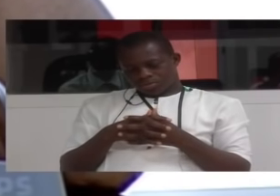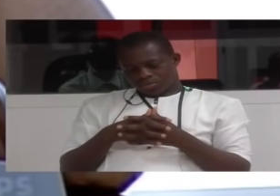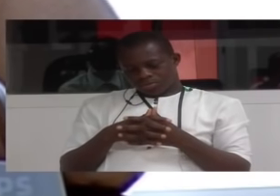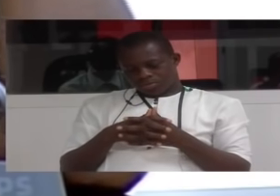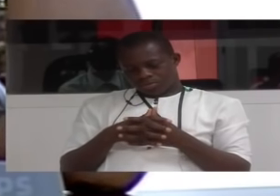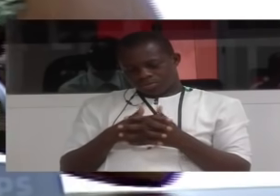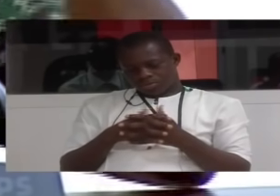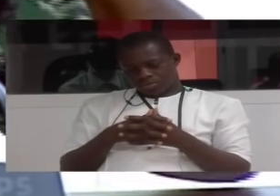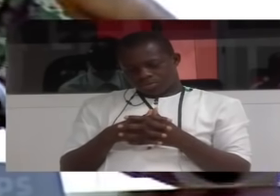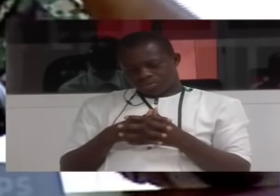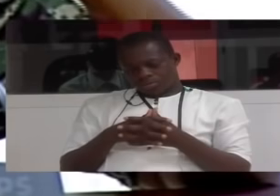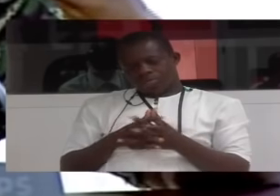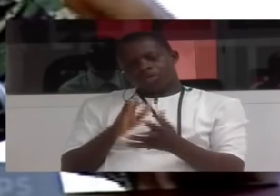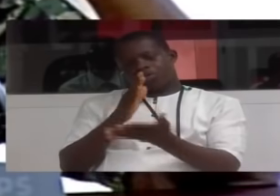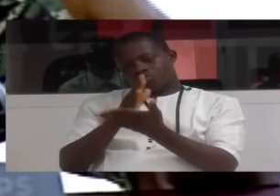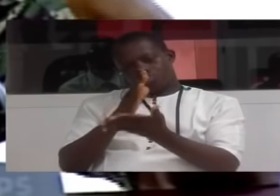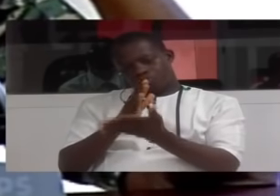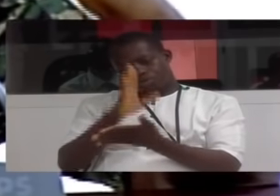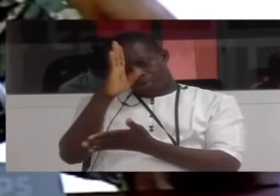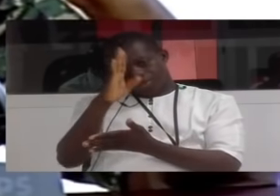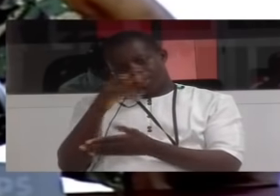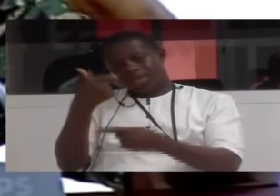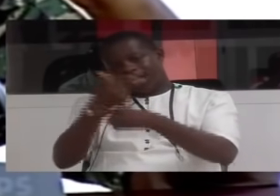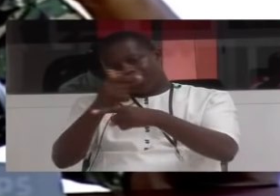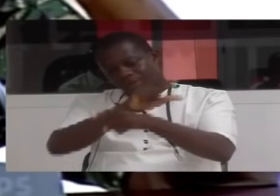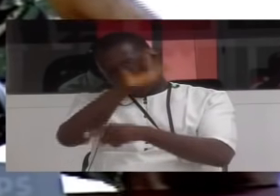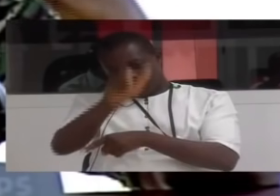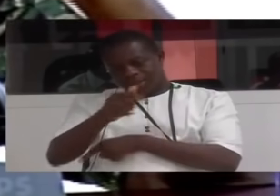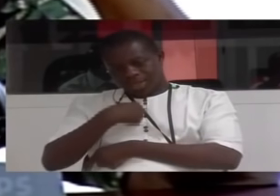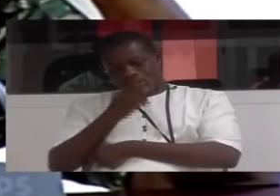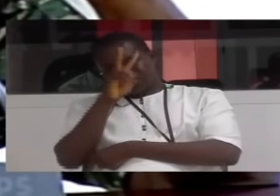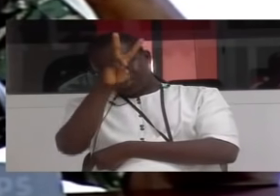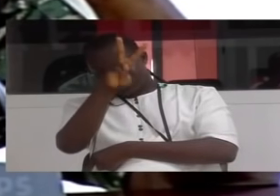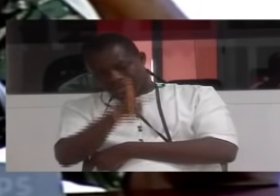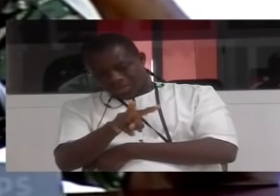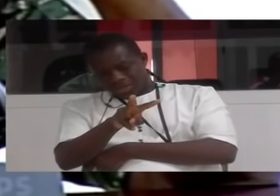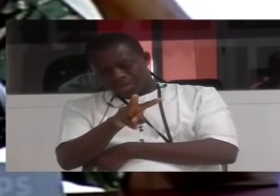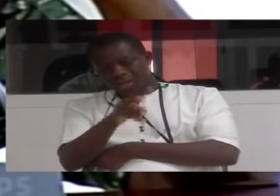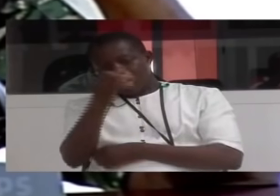ak ñaar ñooñu. Wax deug yalla civilian yi bama len gisé ci moto